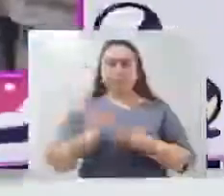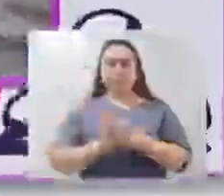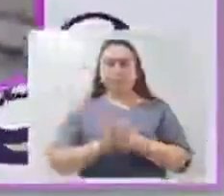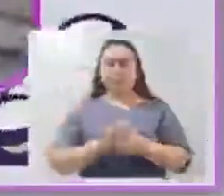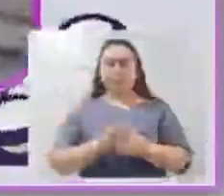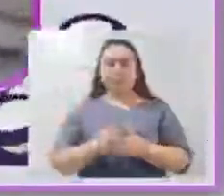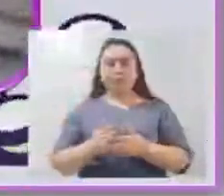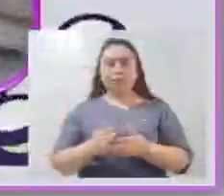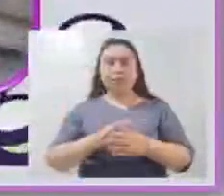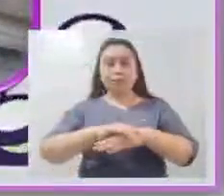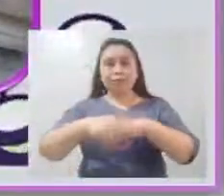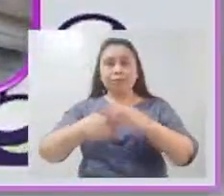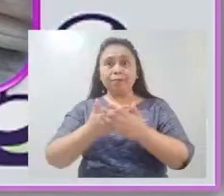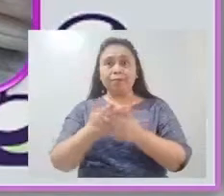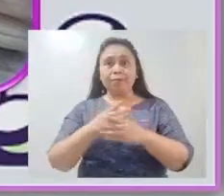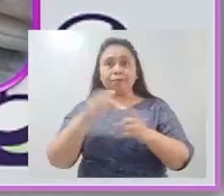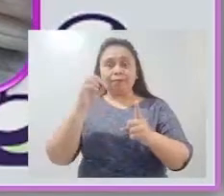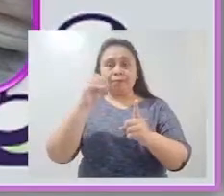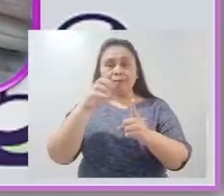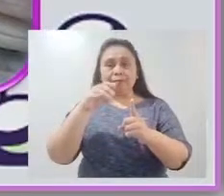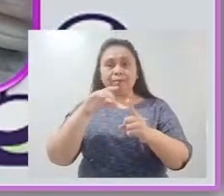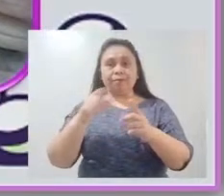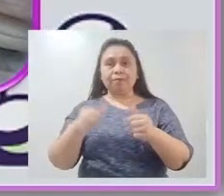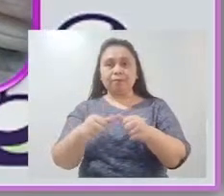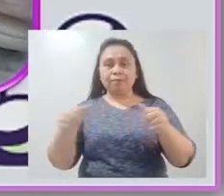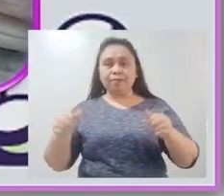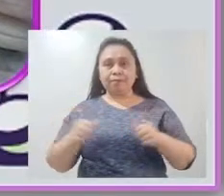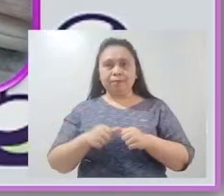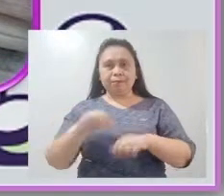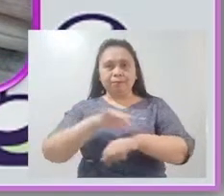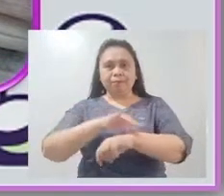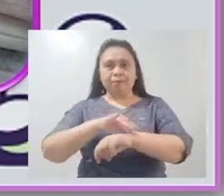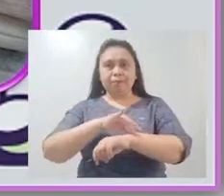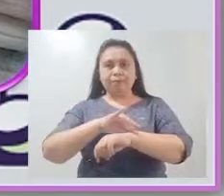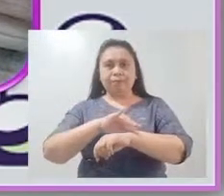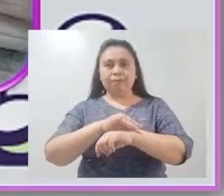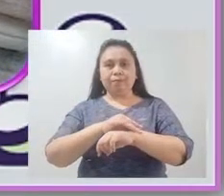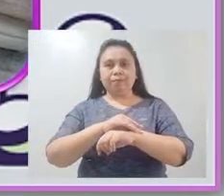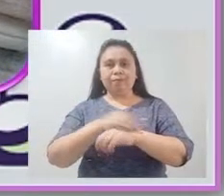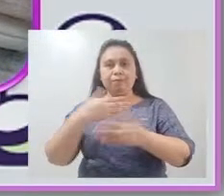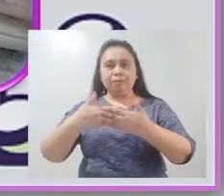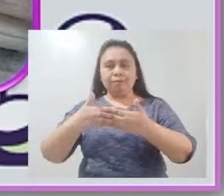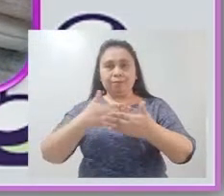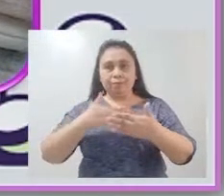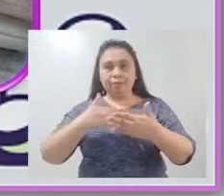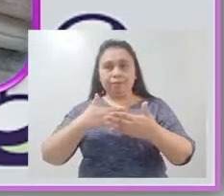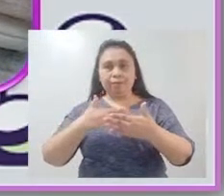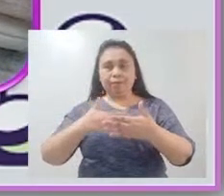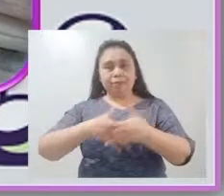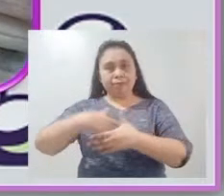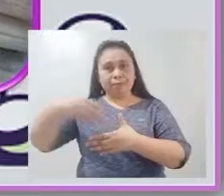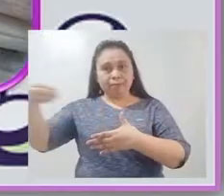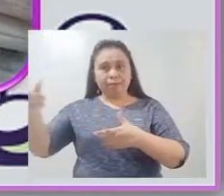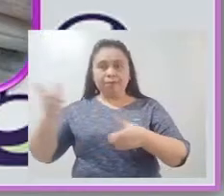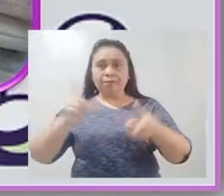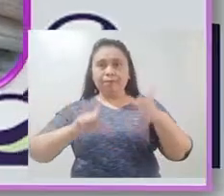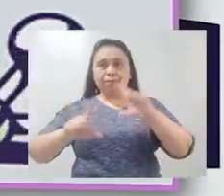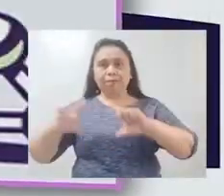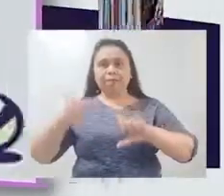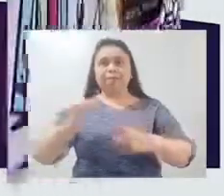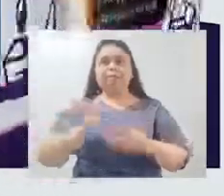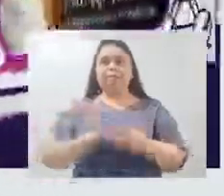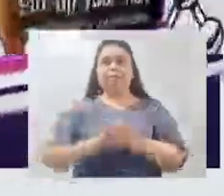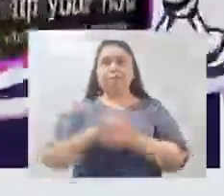14, wash exposed areas of the skin prior to leaving the laboratory.